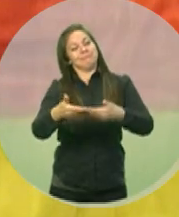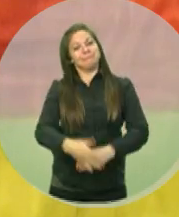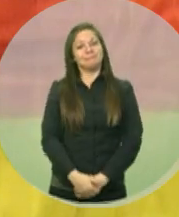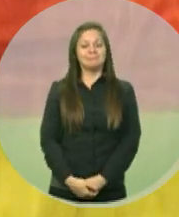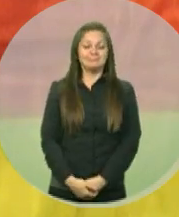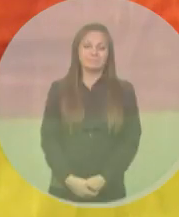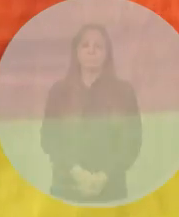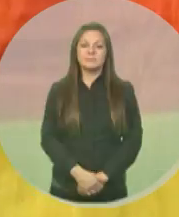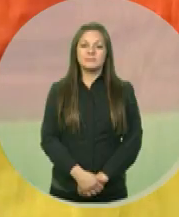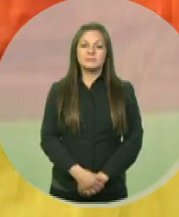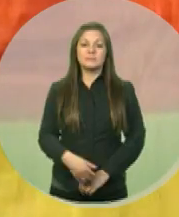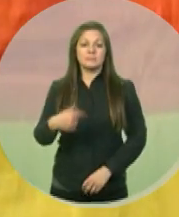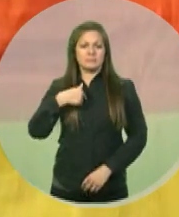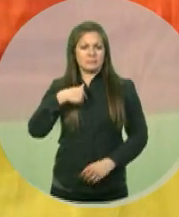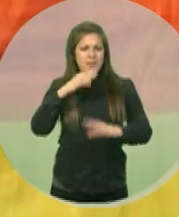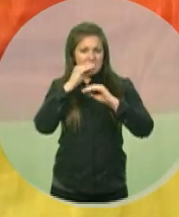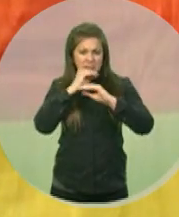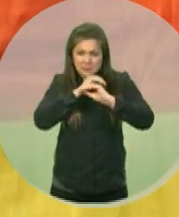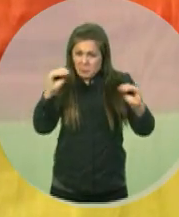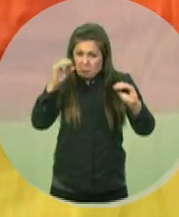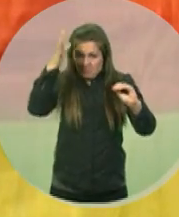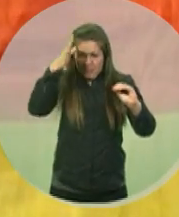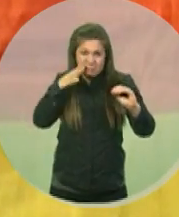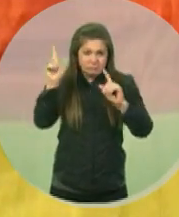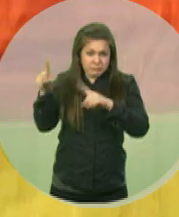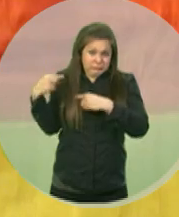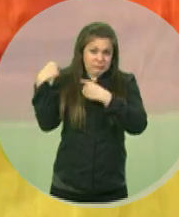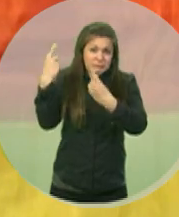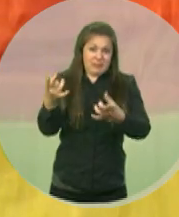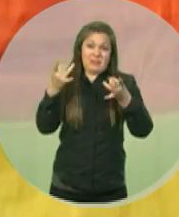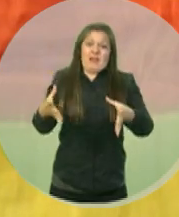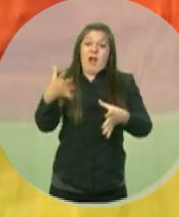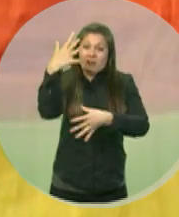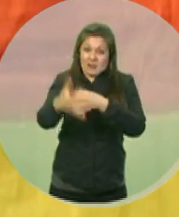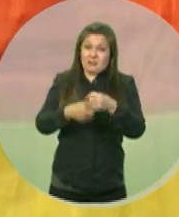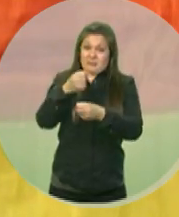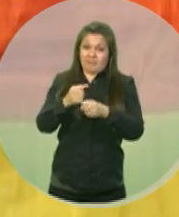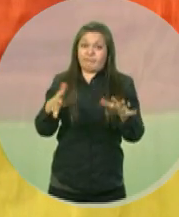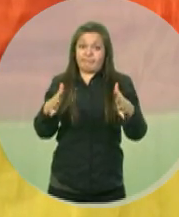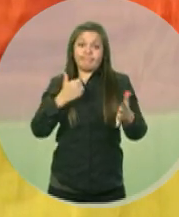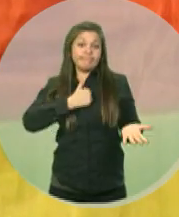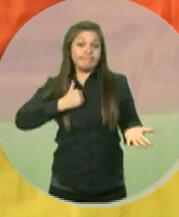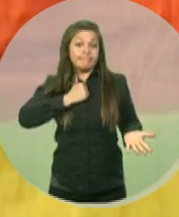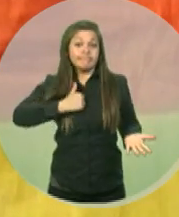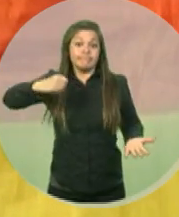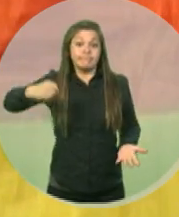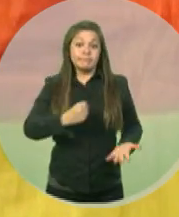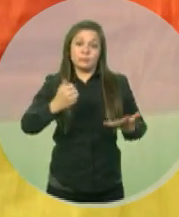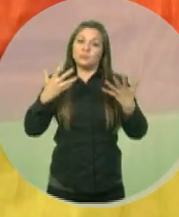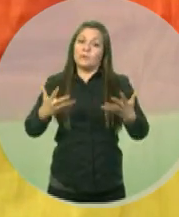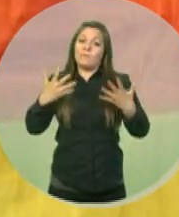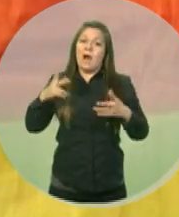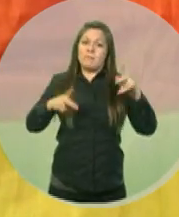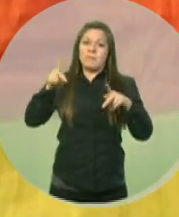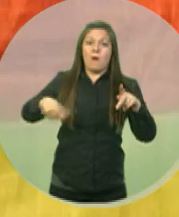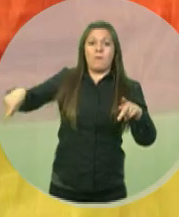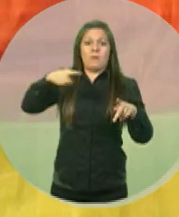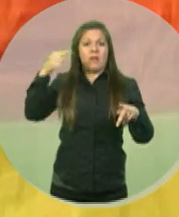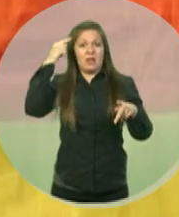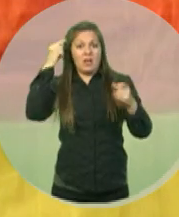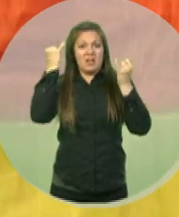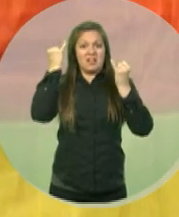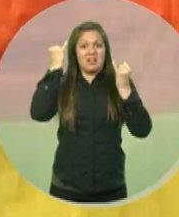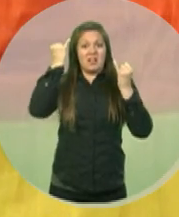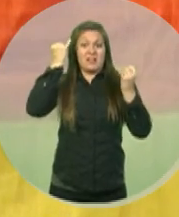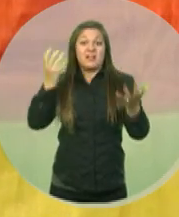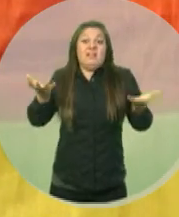life with them. I think it took me about maybe 5 years or so to actually speak to my parents again. Unfortunately, a lot of times people